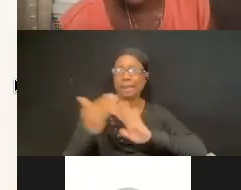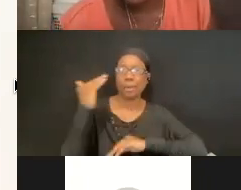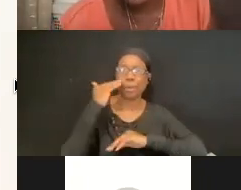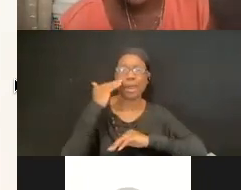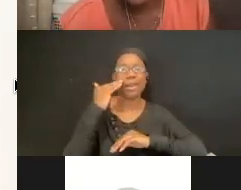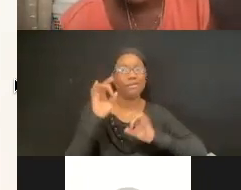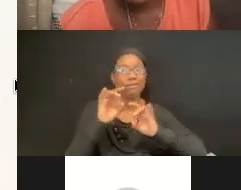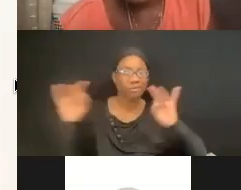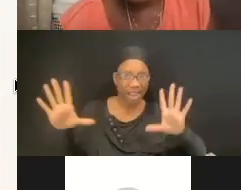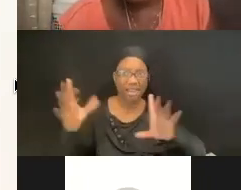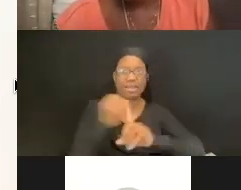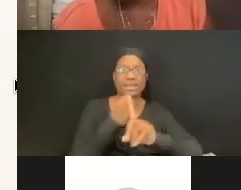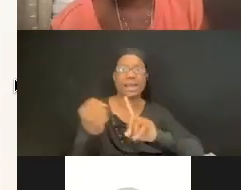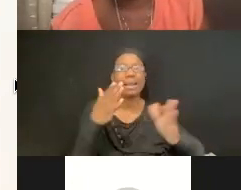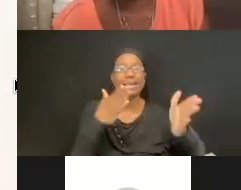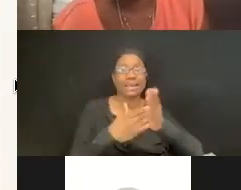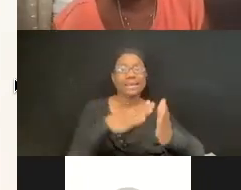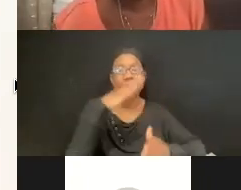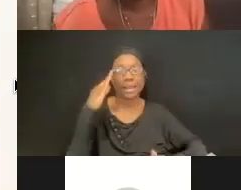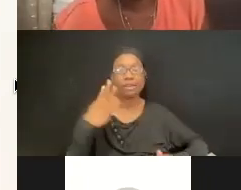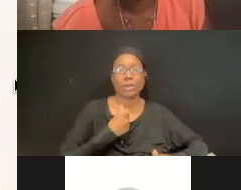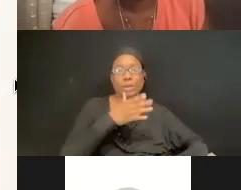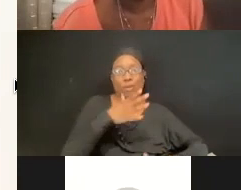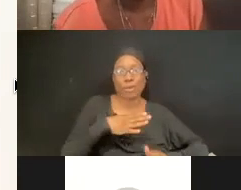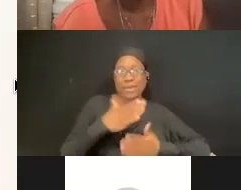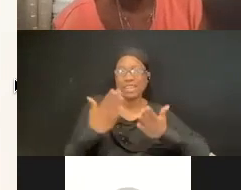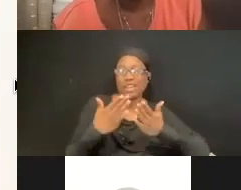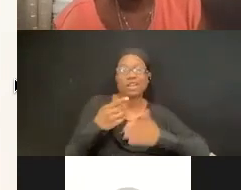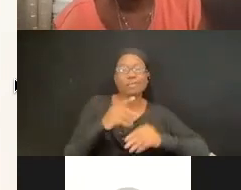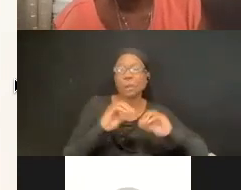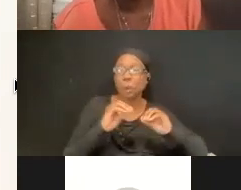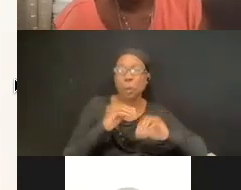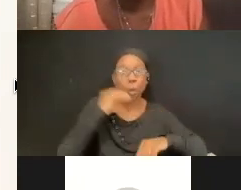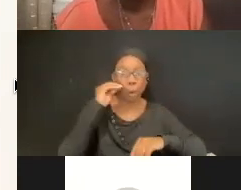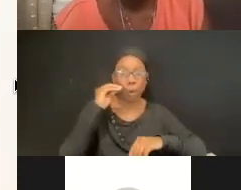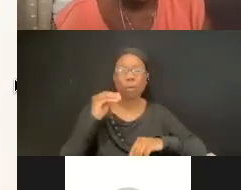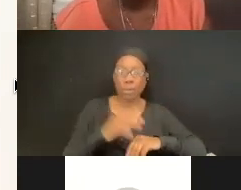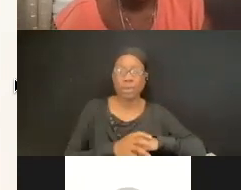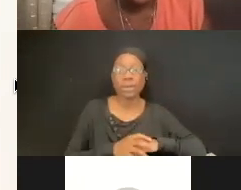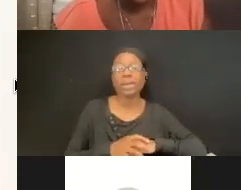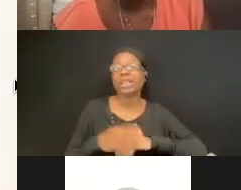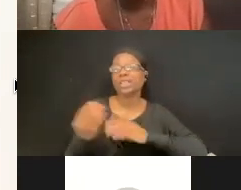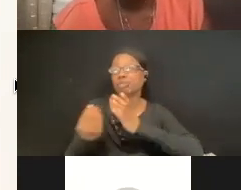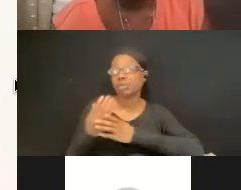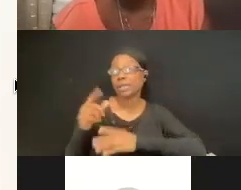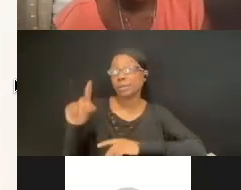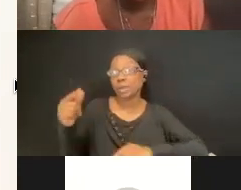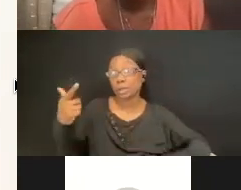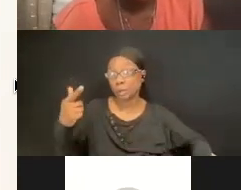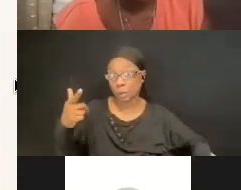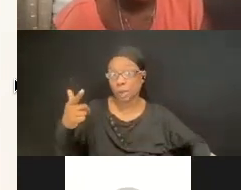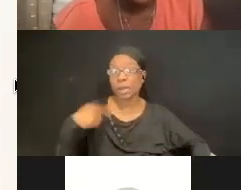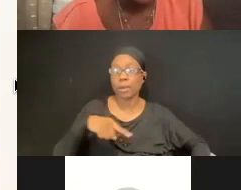trans woman in Charlotte. And then in the spring of 2021, we had